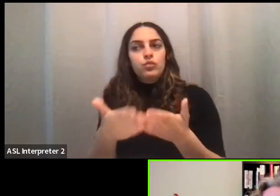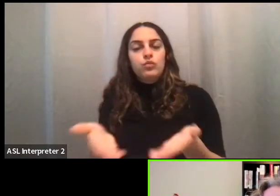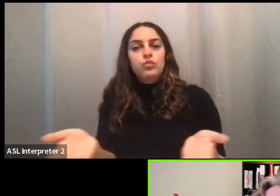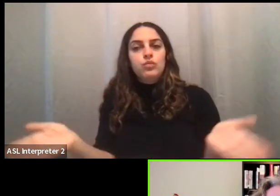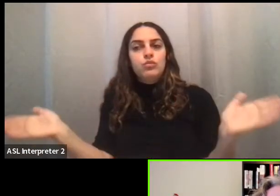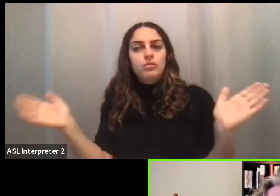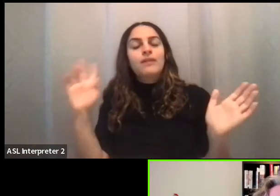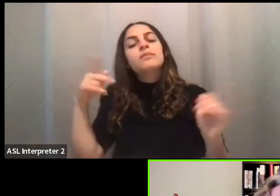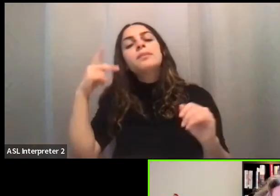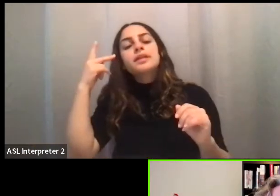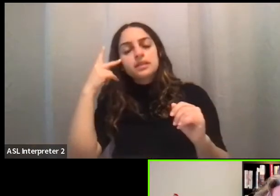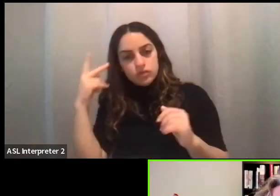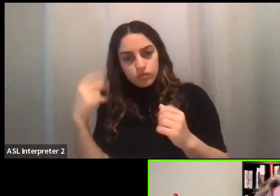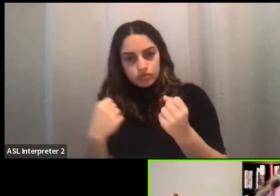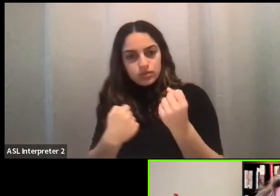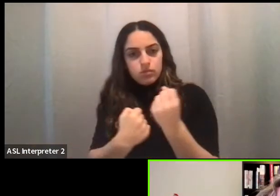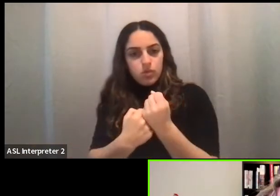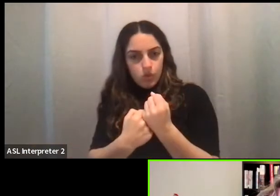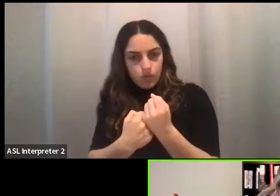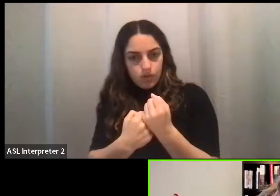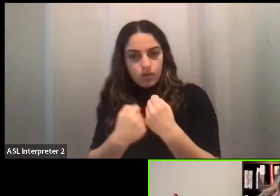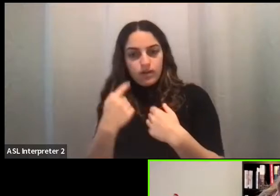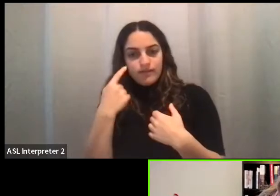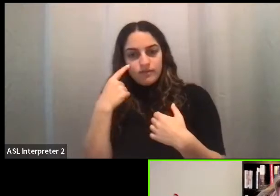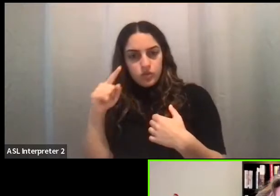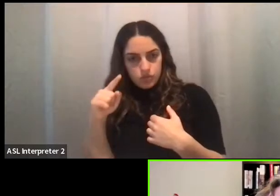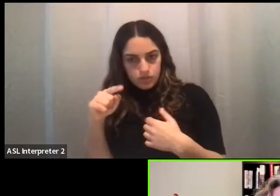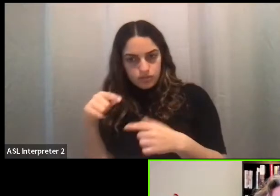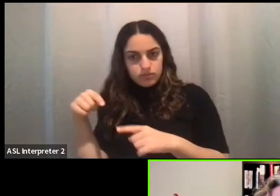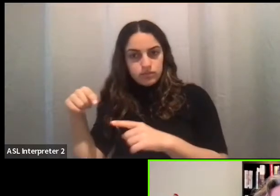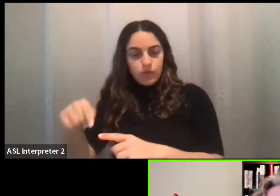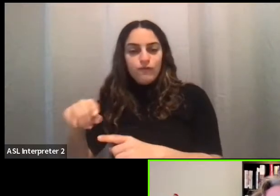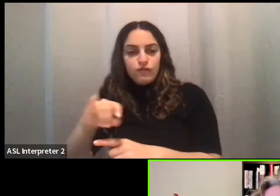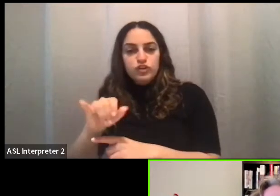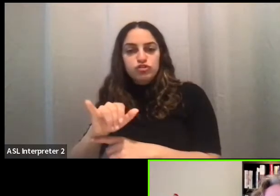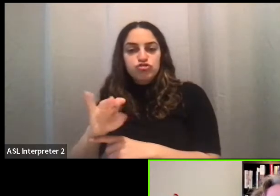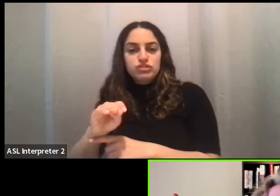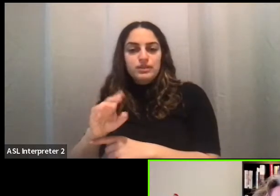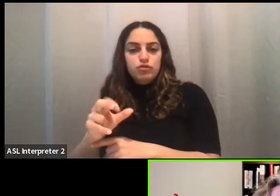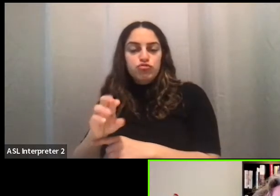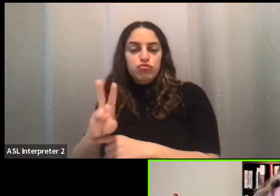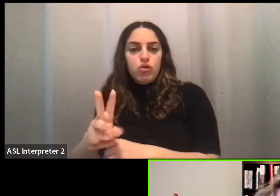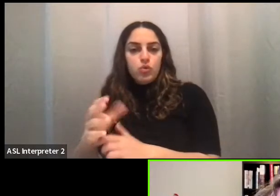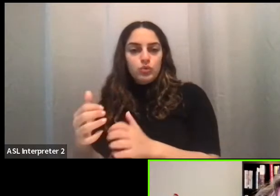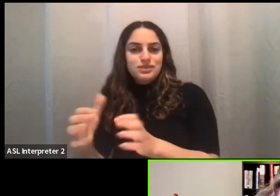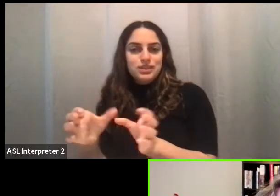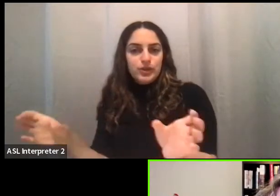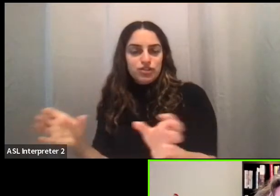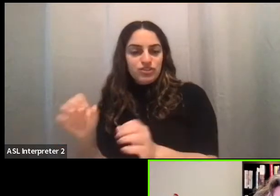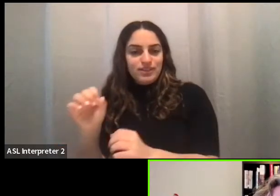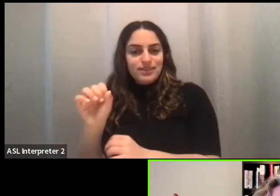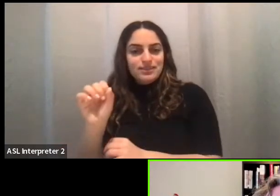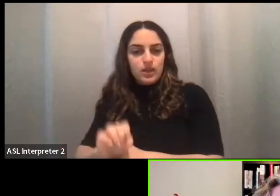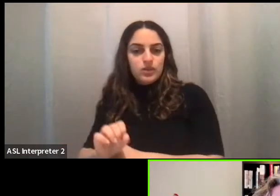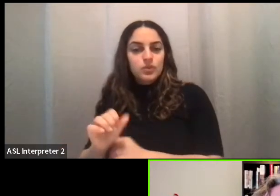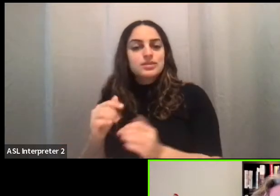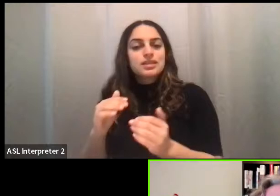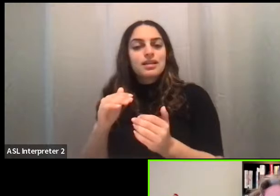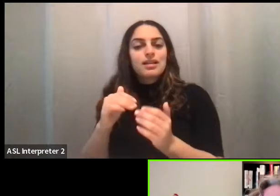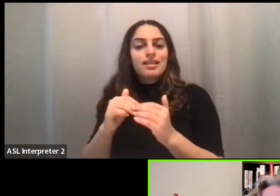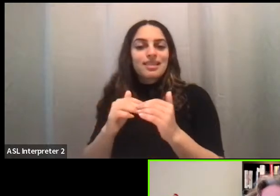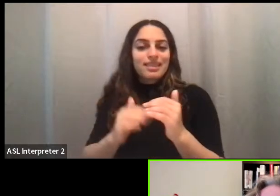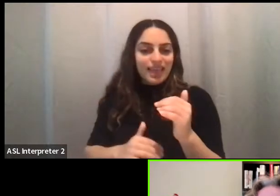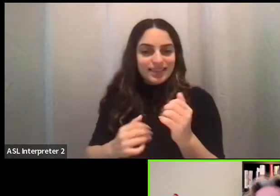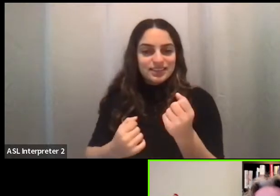support for taking on jim crow segregation in the south there was much less support in the united states for